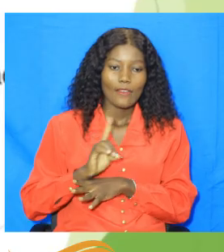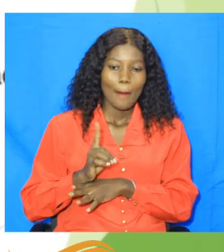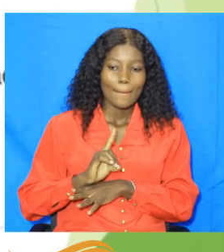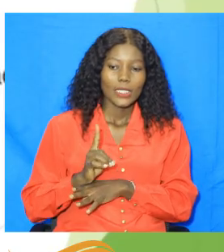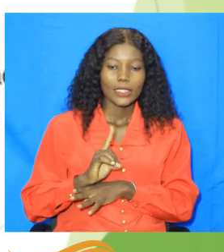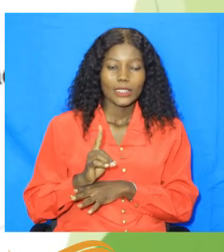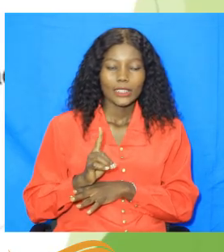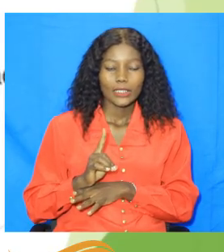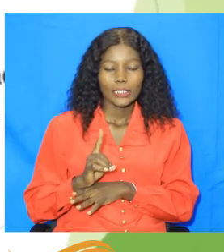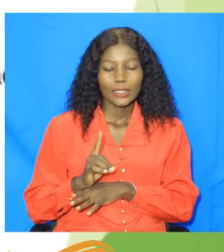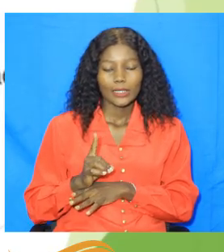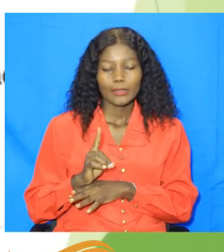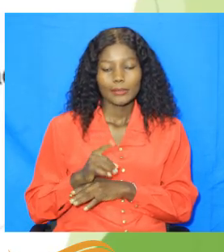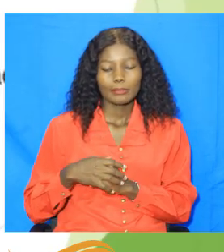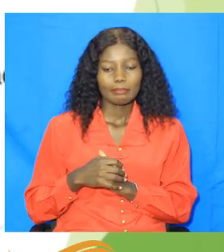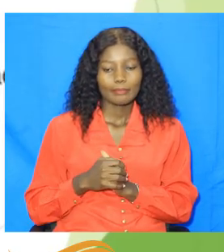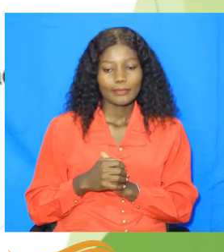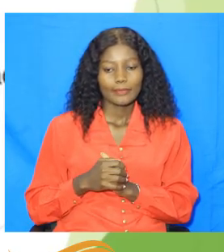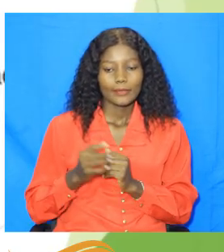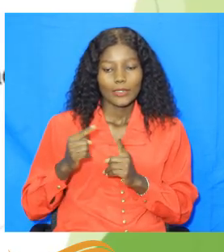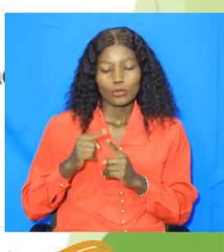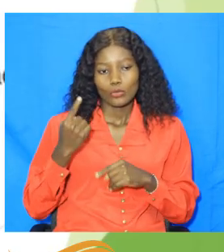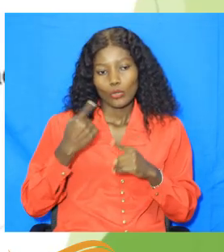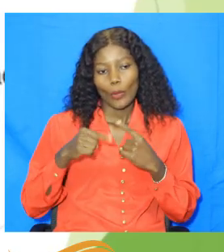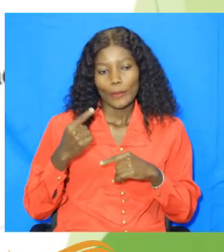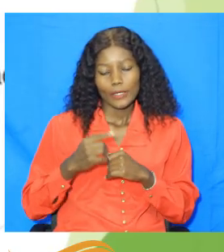1.5 minutes effective time to compete.